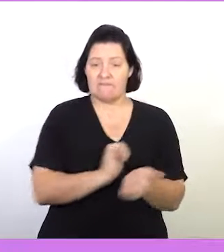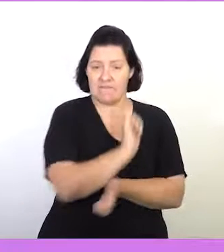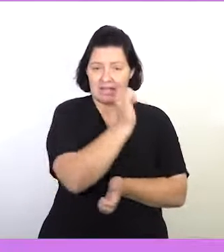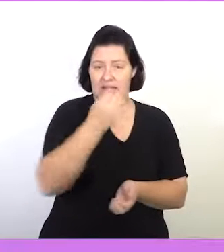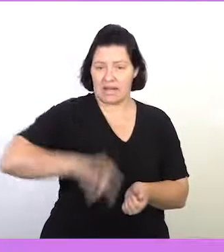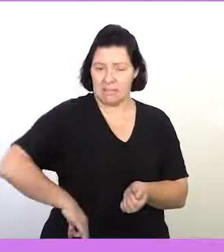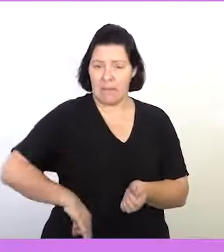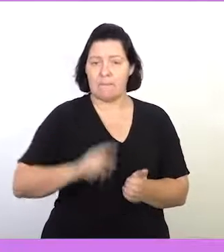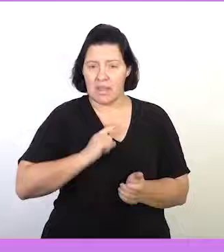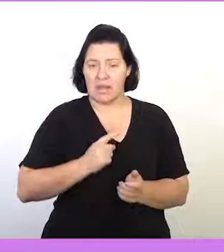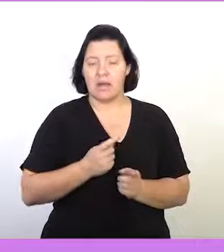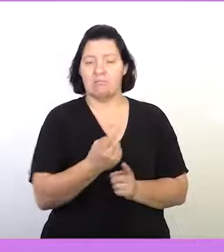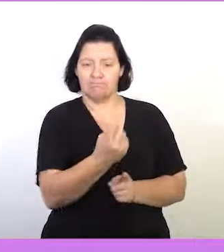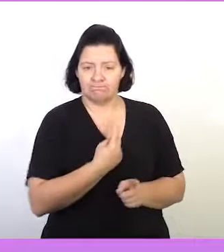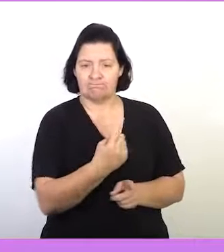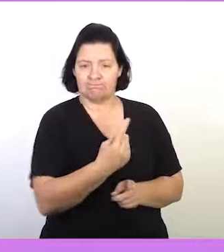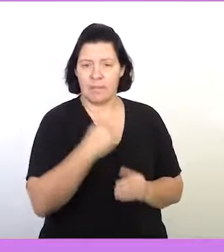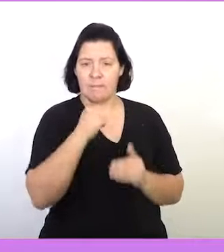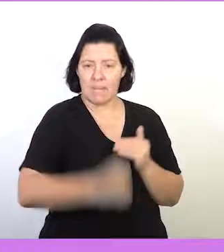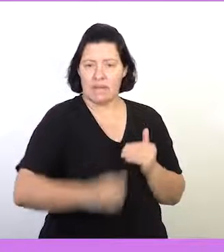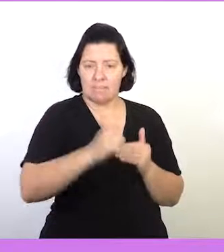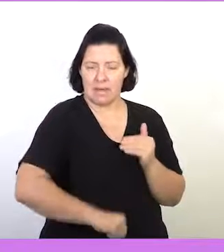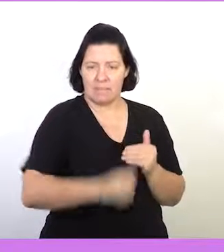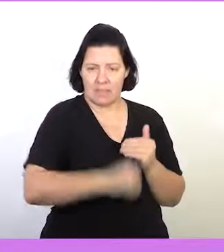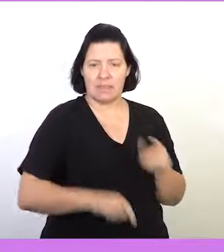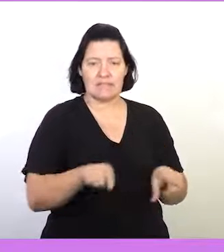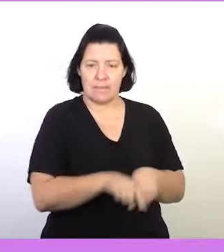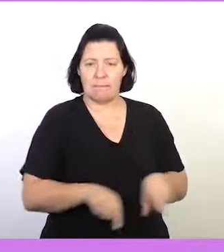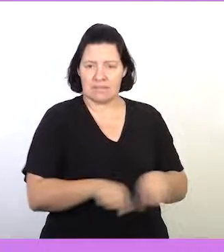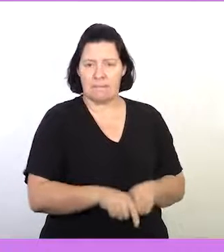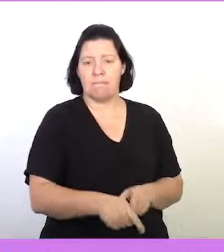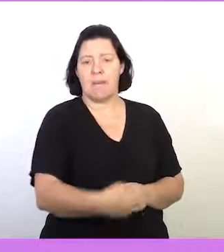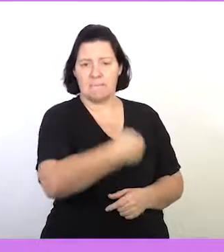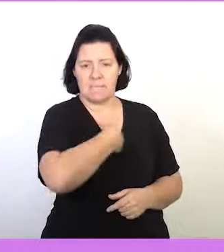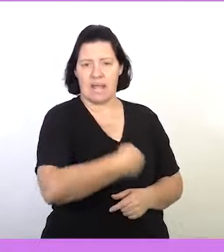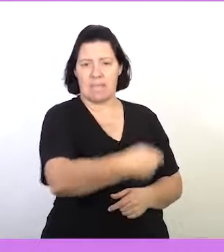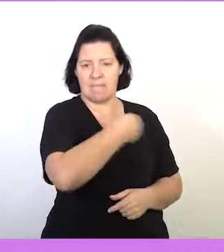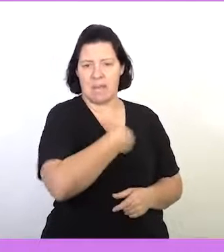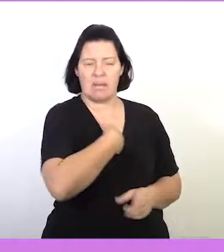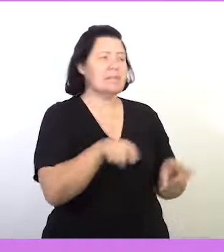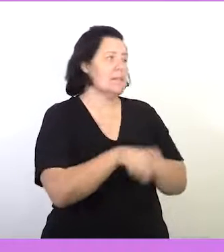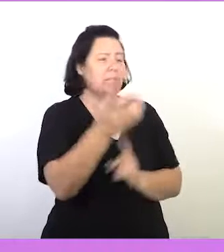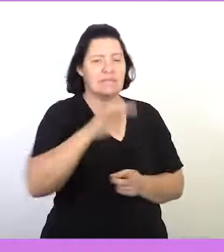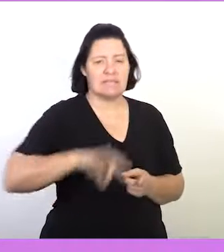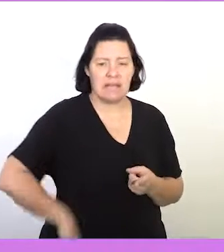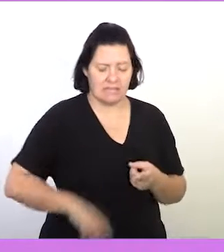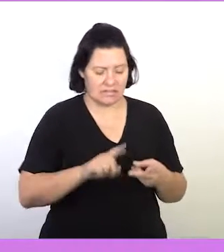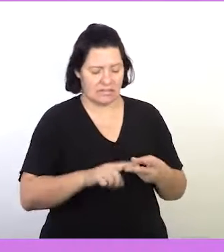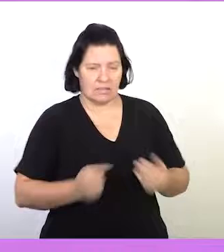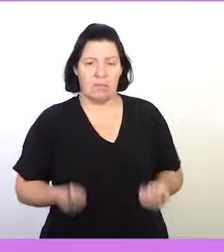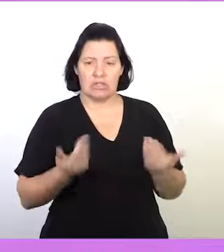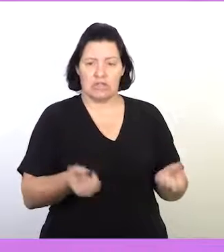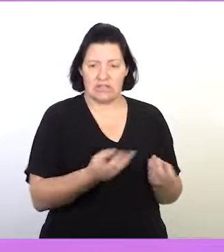income. That is your constant income of the same rand value per month. For example, your salary, a service